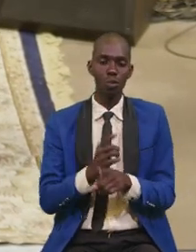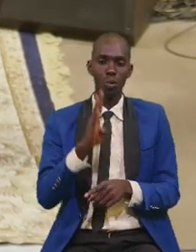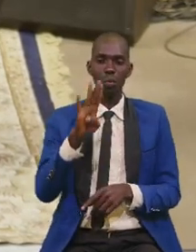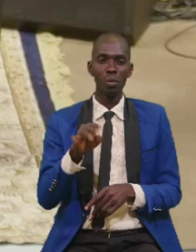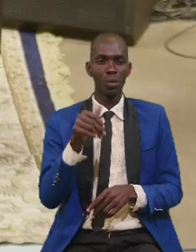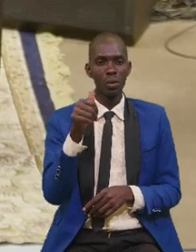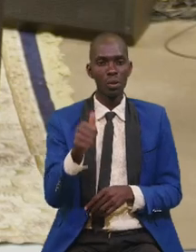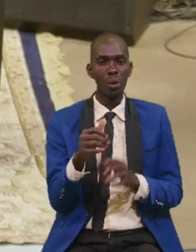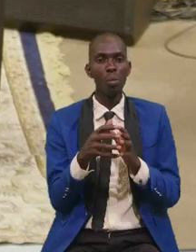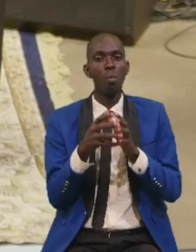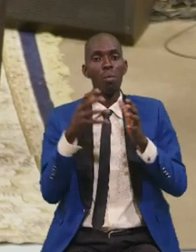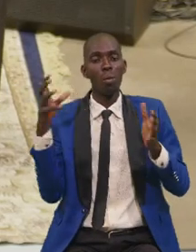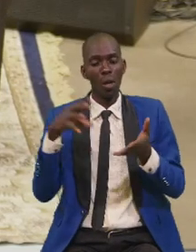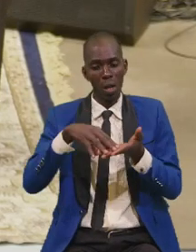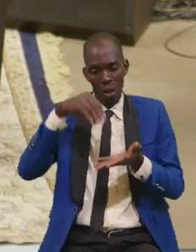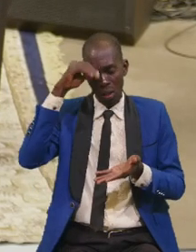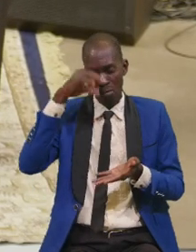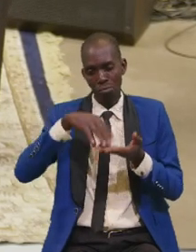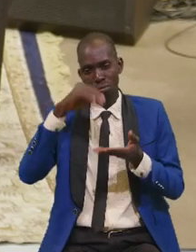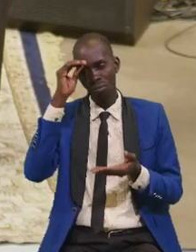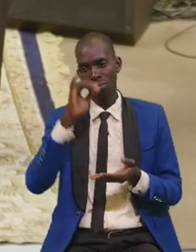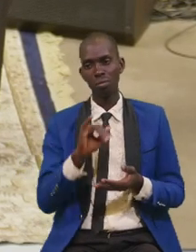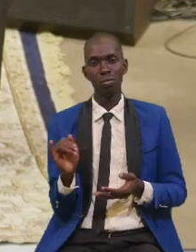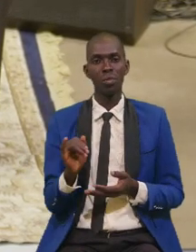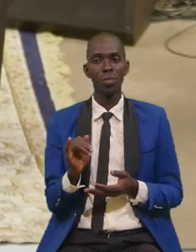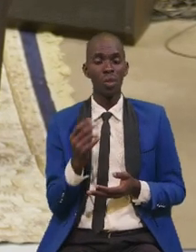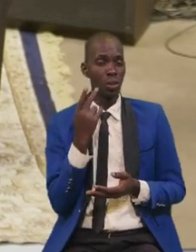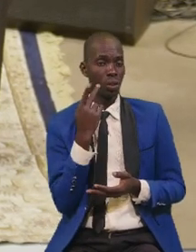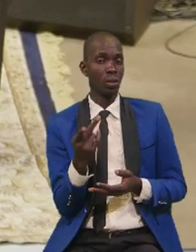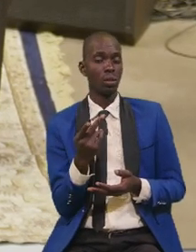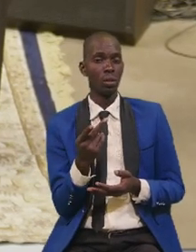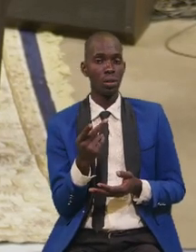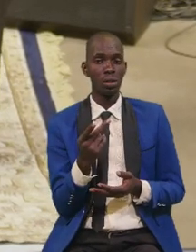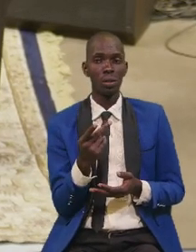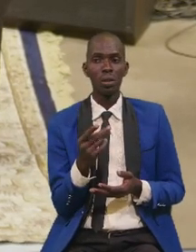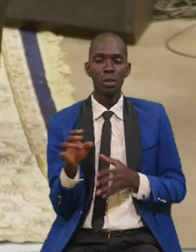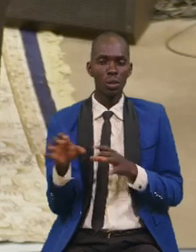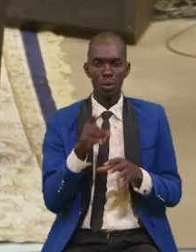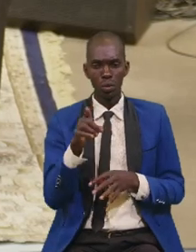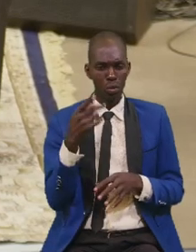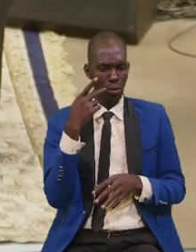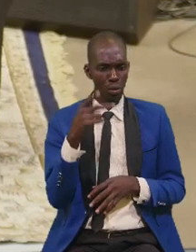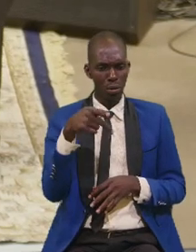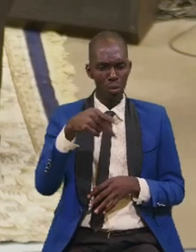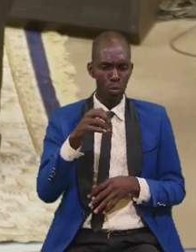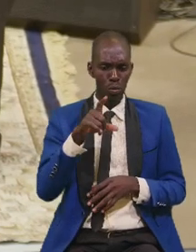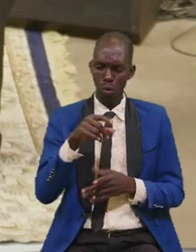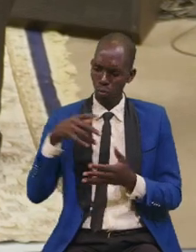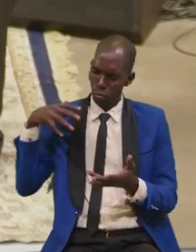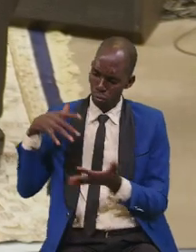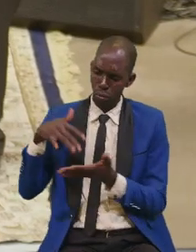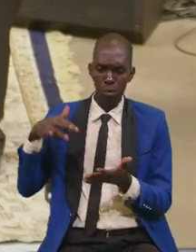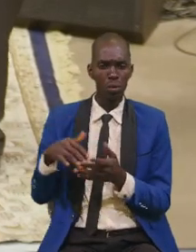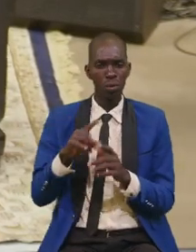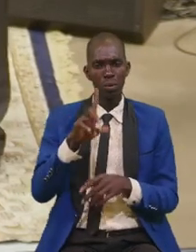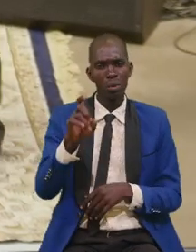learning. Now, they didn't see him in his study. They didn't know he was learning anything.